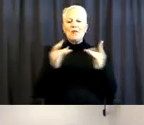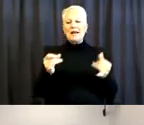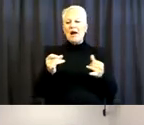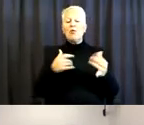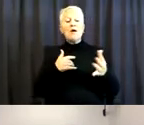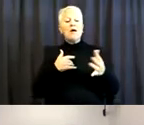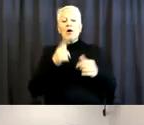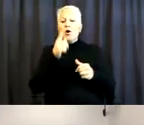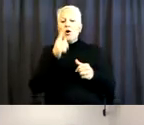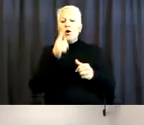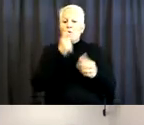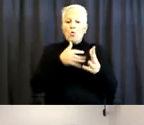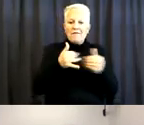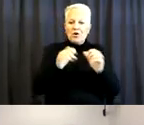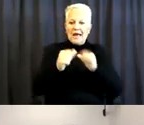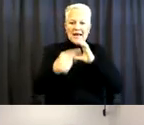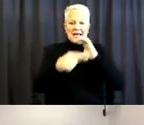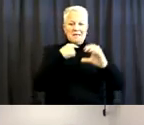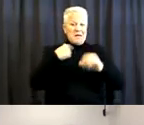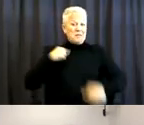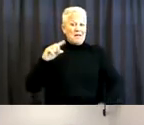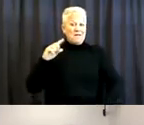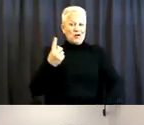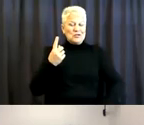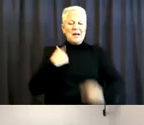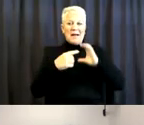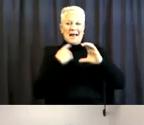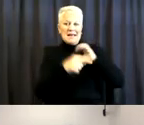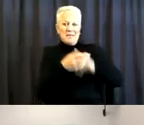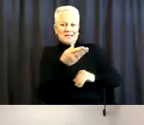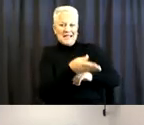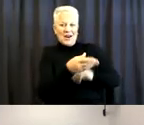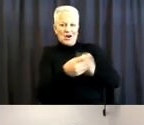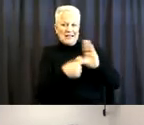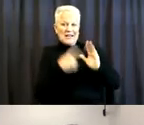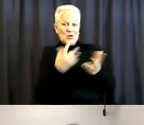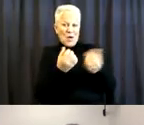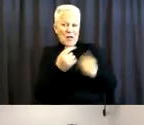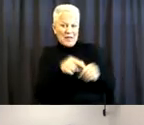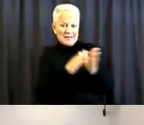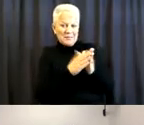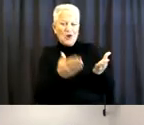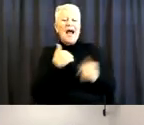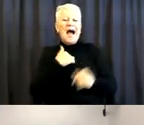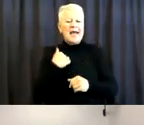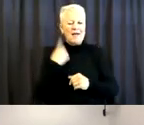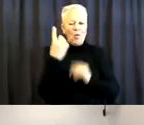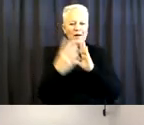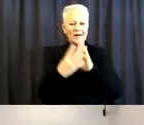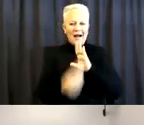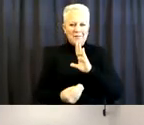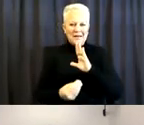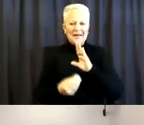whoever can email me first, and my email is there indicating that they would like this. I have one